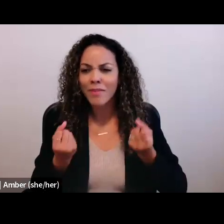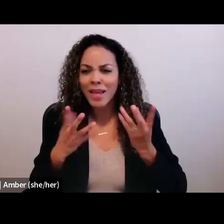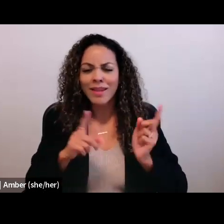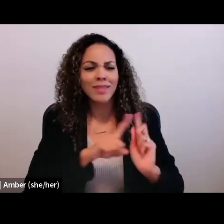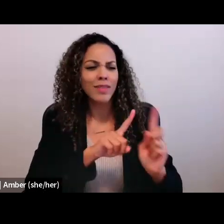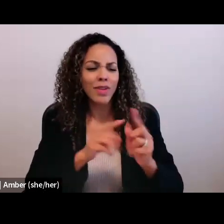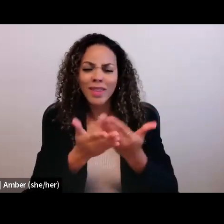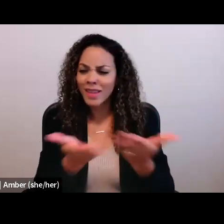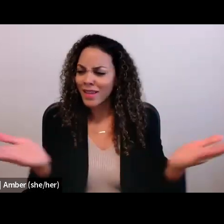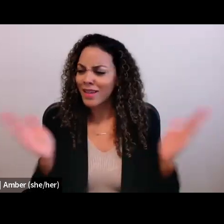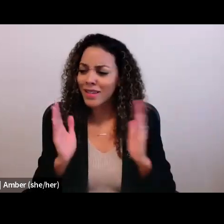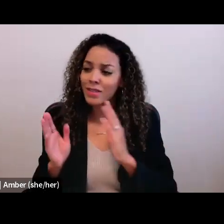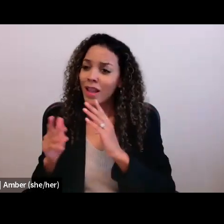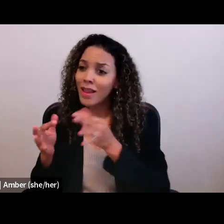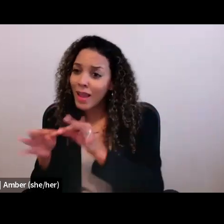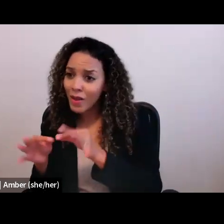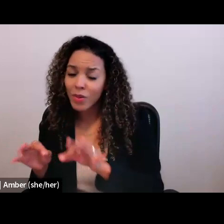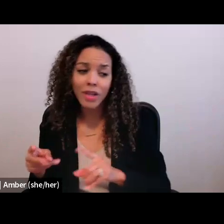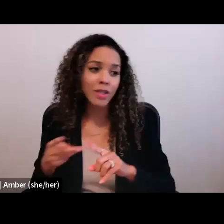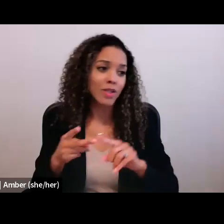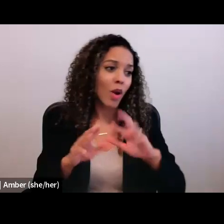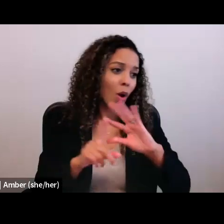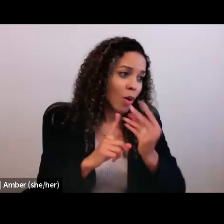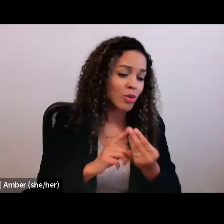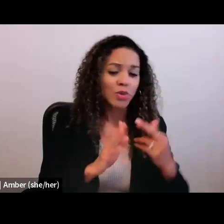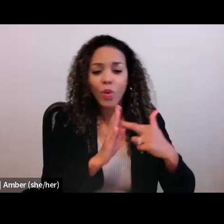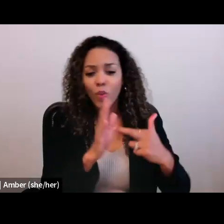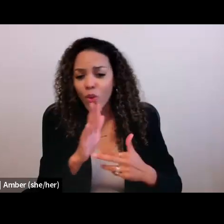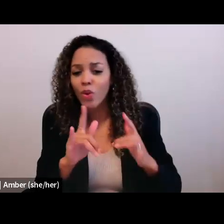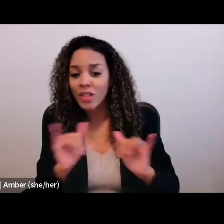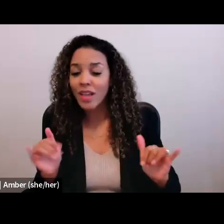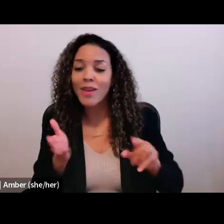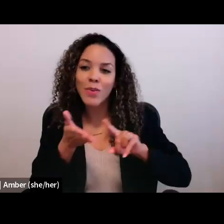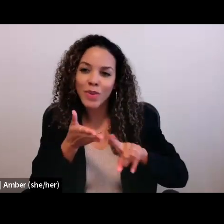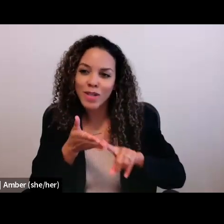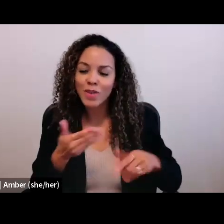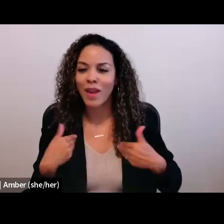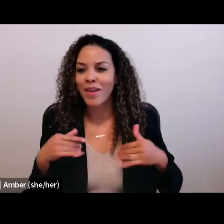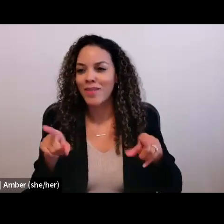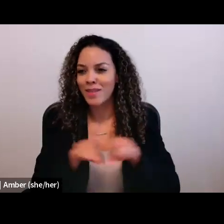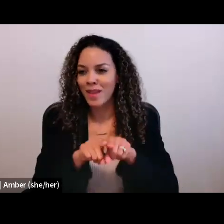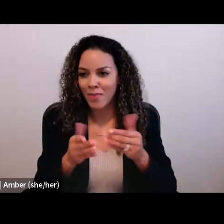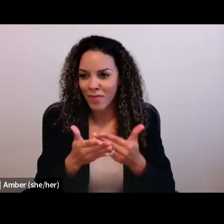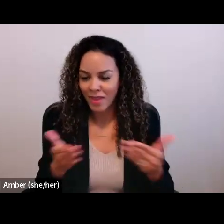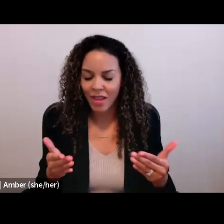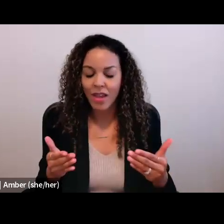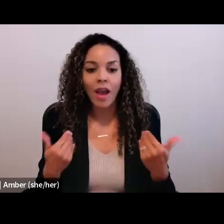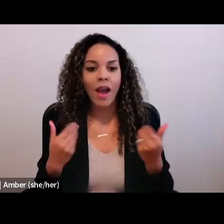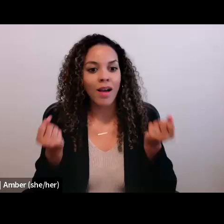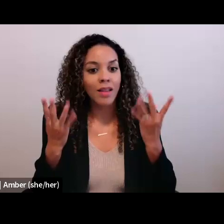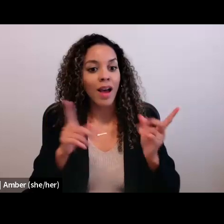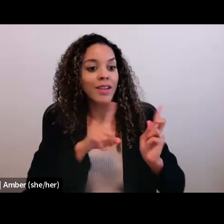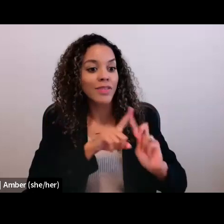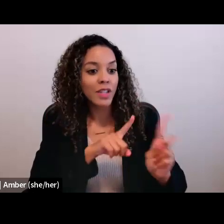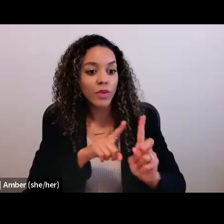different cultures, there's different cultural rules. And in research, we have the same thing. There's a lot of differences when we're working with